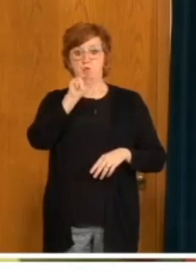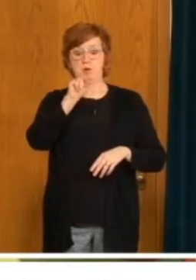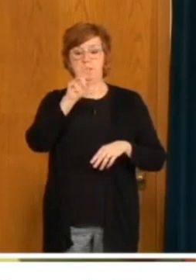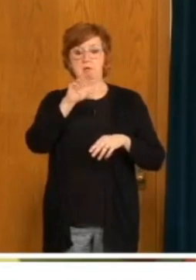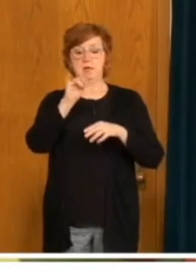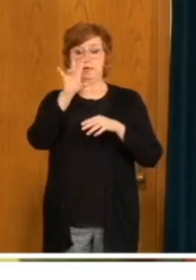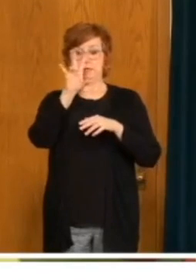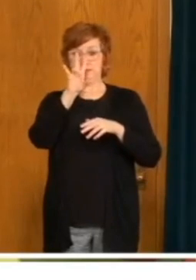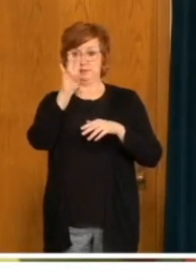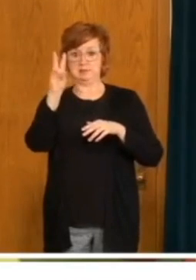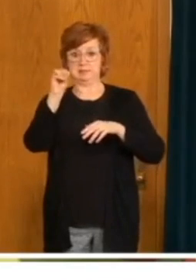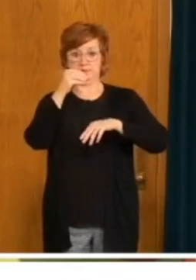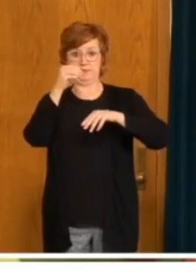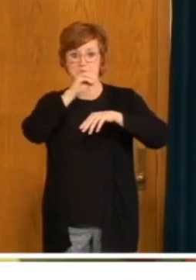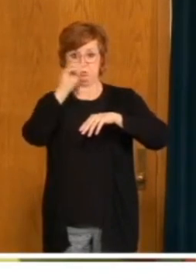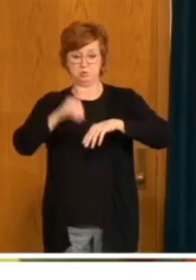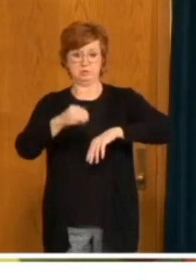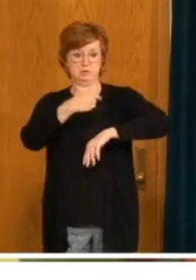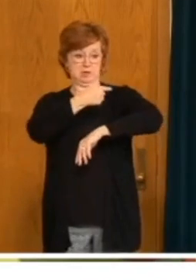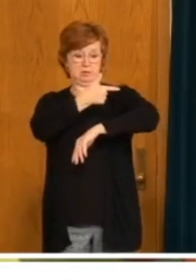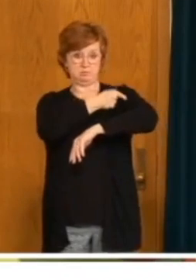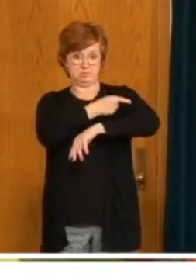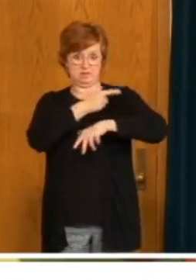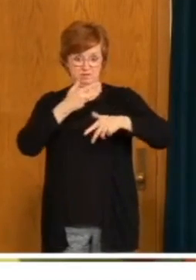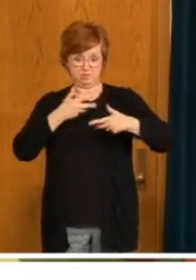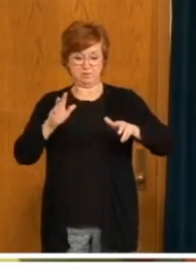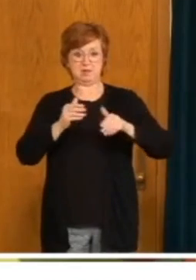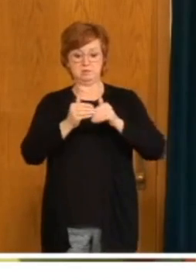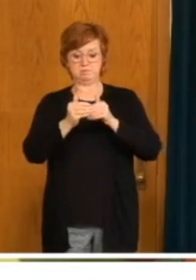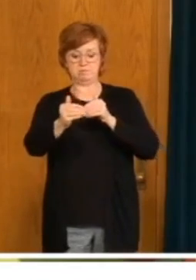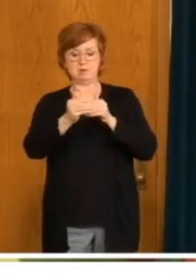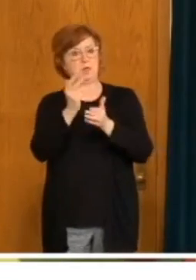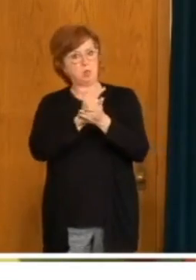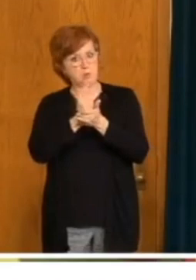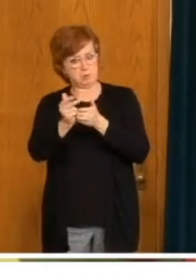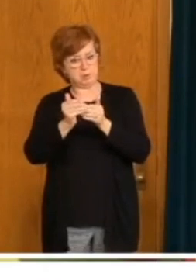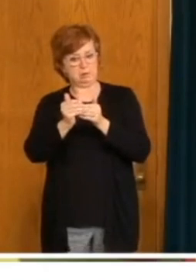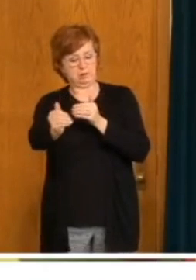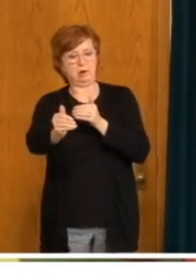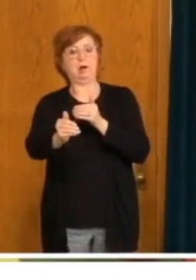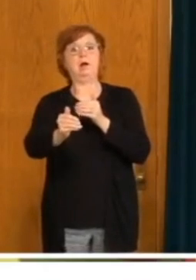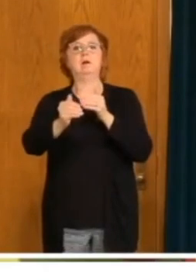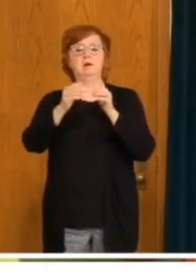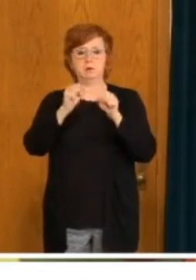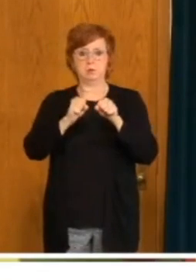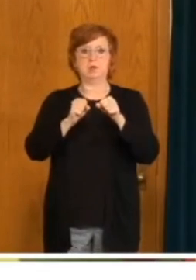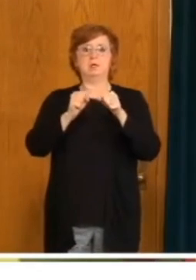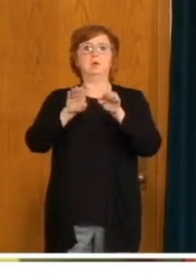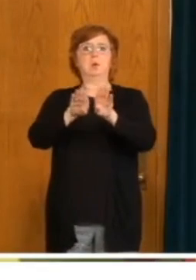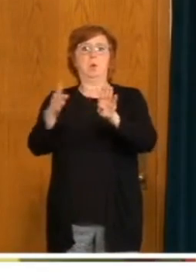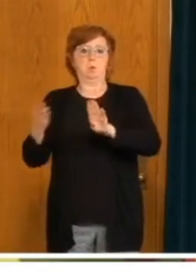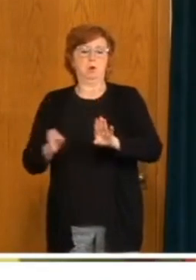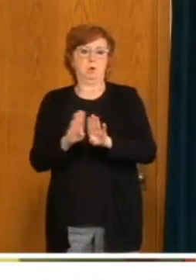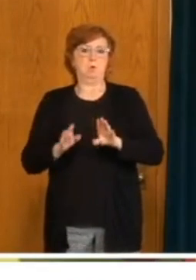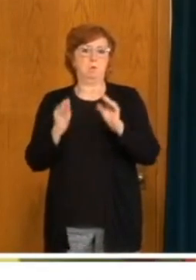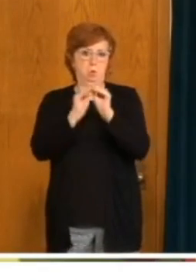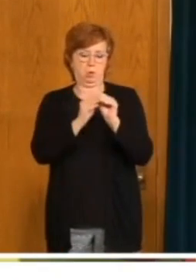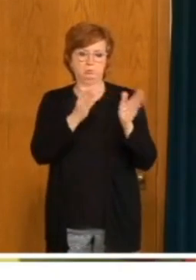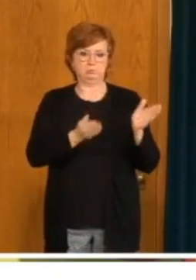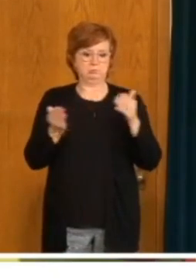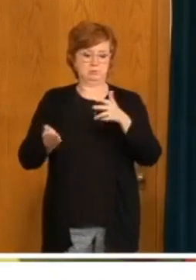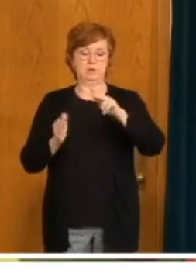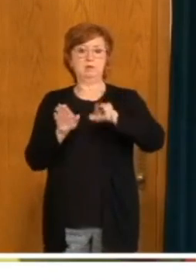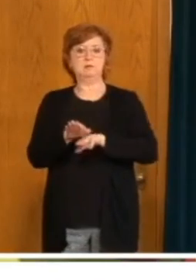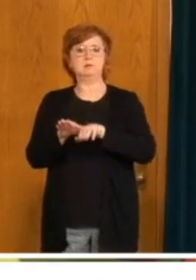received their first dose, and 3 weeks have passed since step one started. Step three will occur 3 weeks